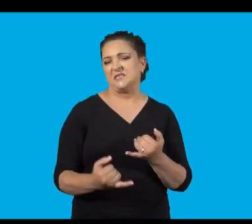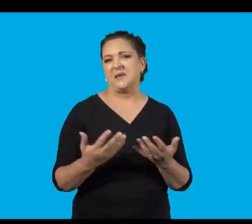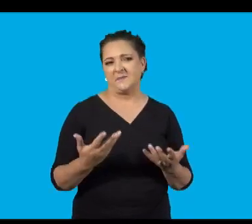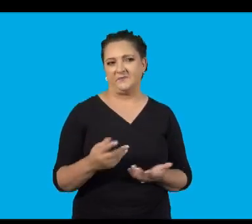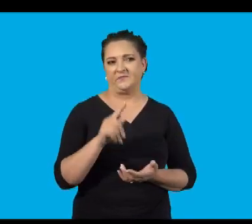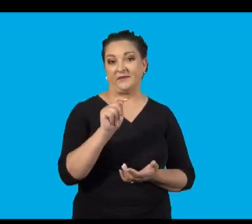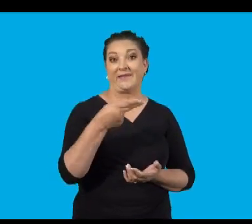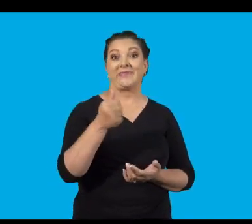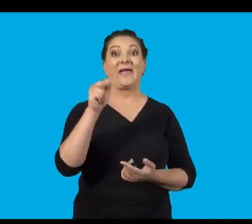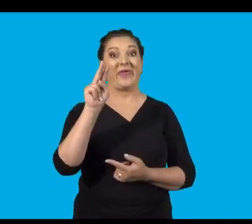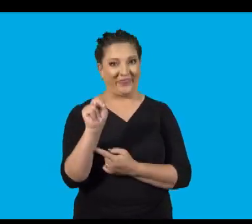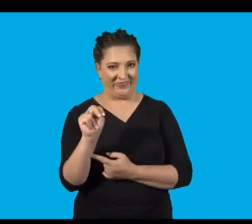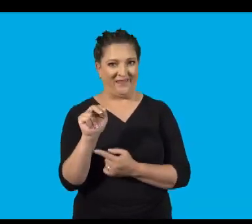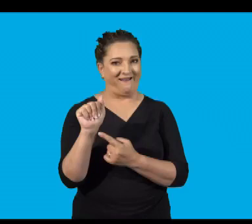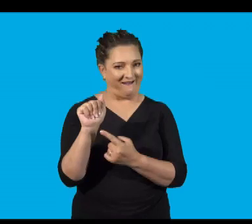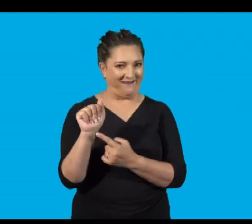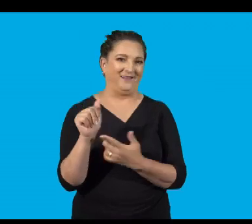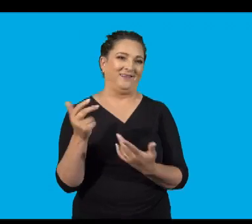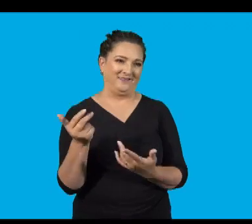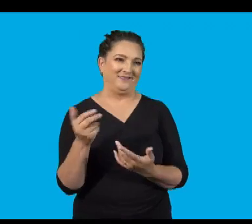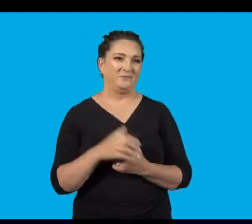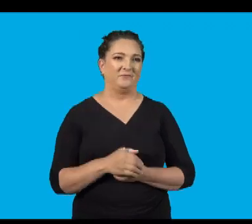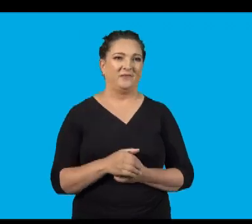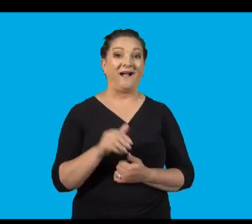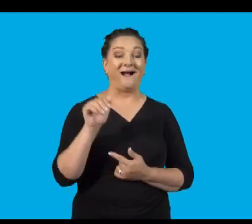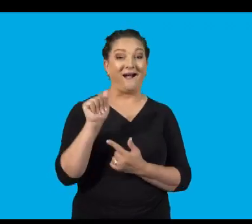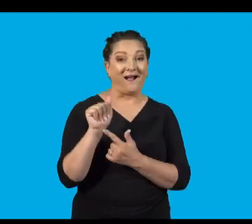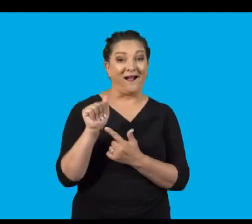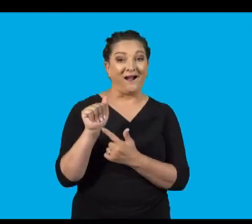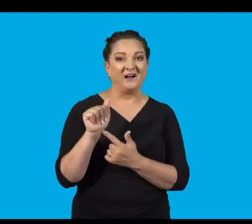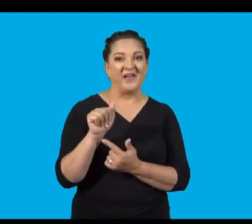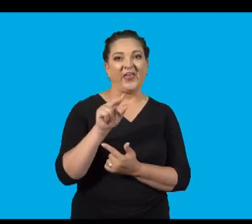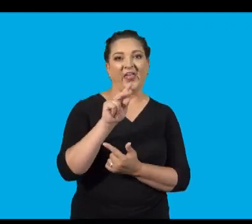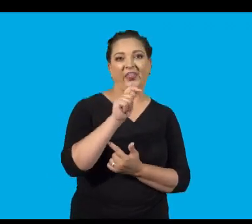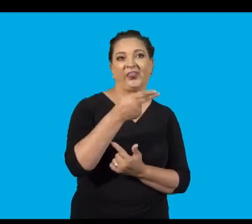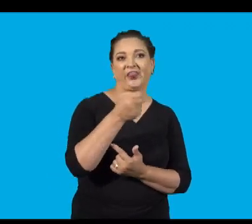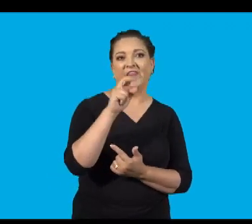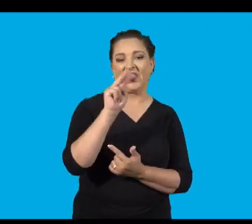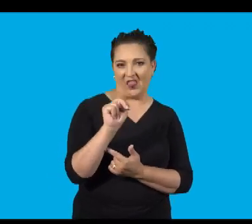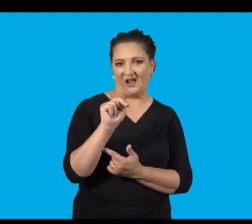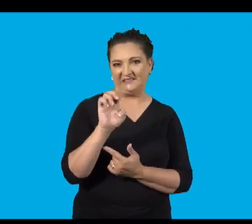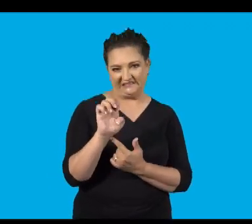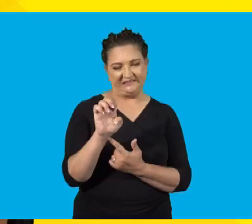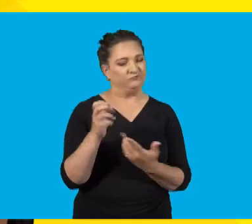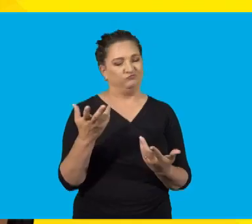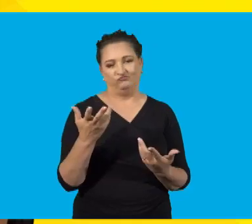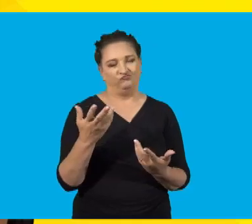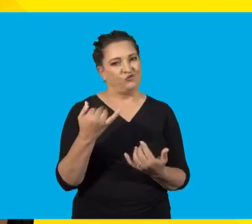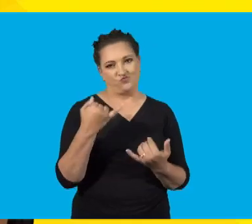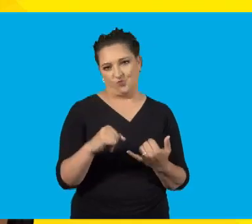that learners tend to make. Instead of saying than, all right, with the sound, they say then with